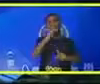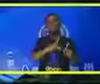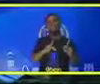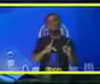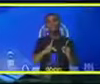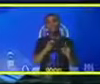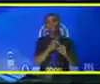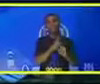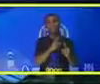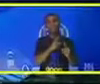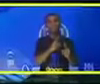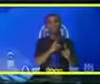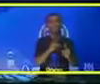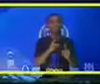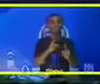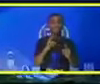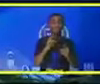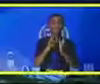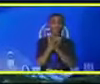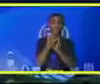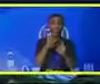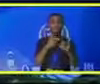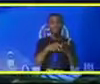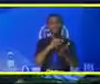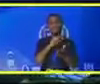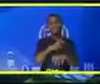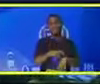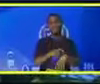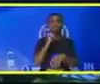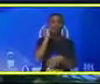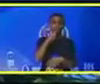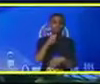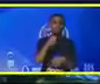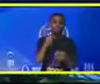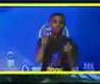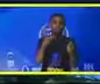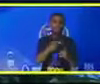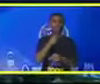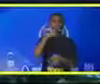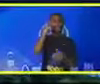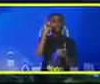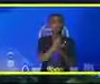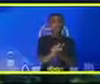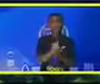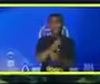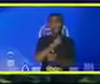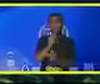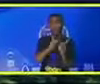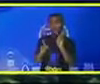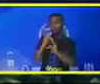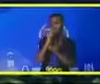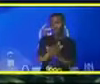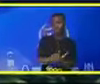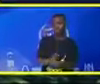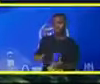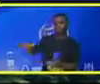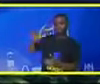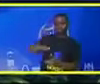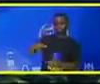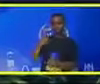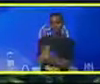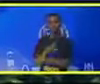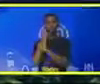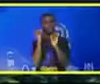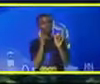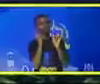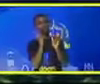And when he said that, there was some fellow who looked at the prophetic and mocked the prophetic. There are two people